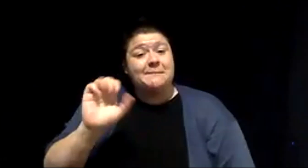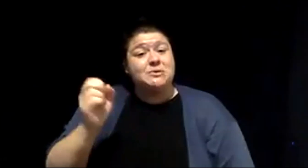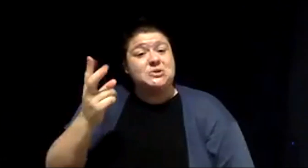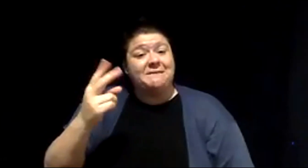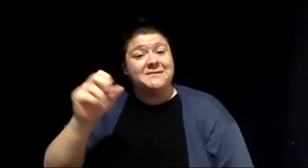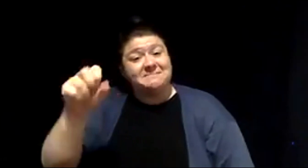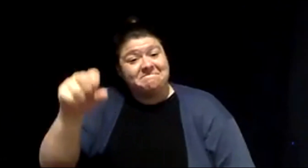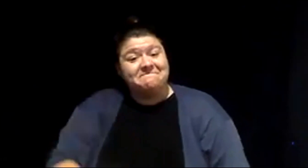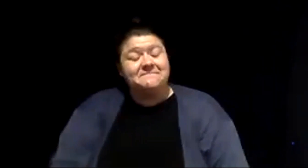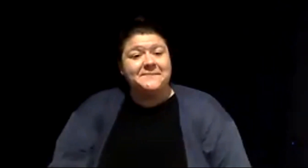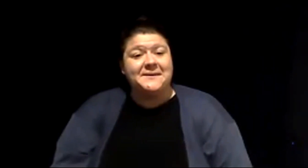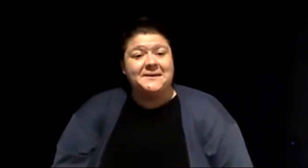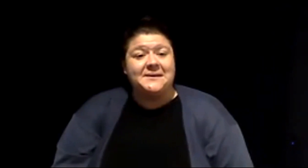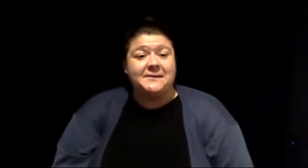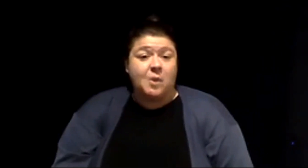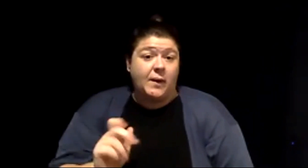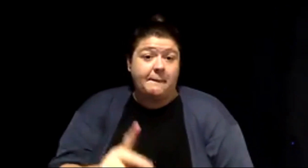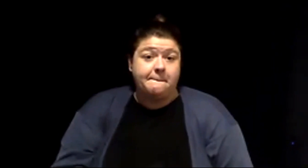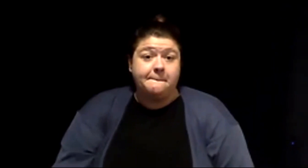Okay. Okay.